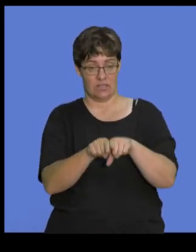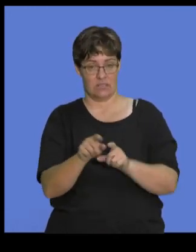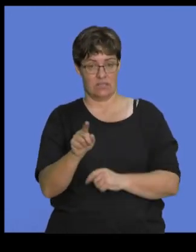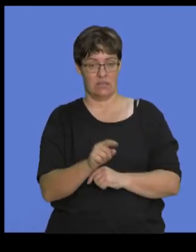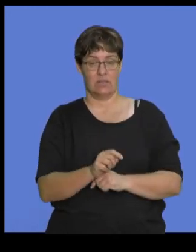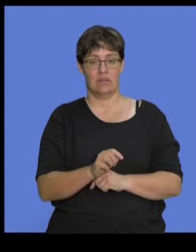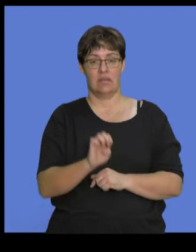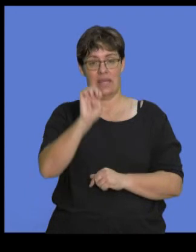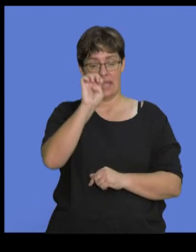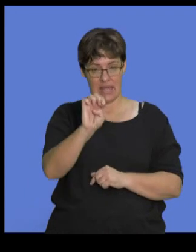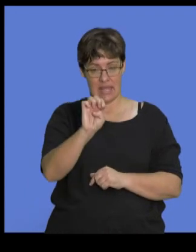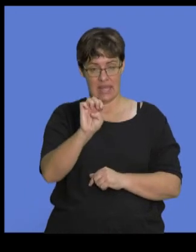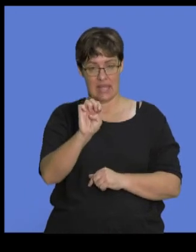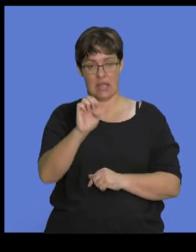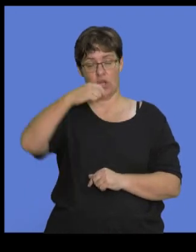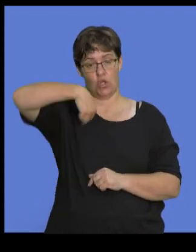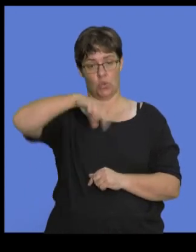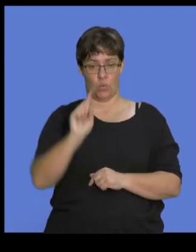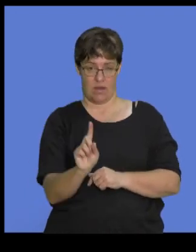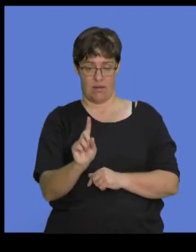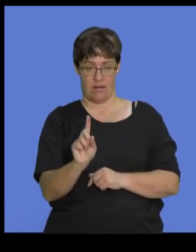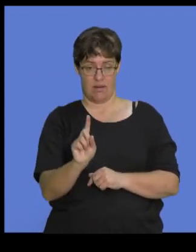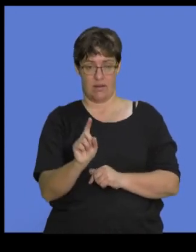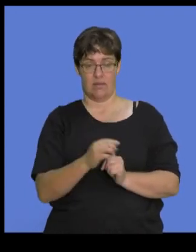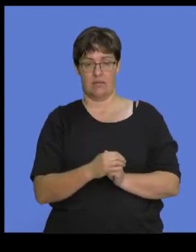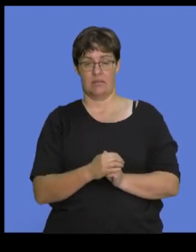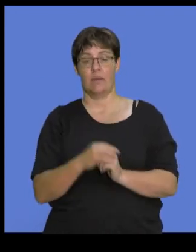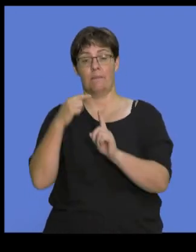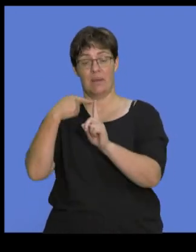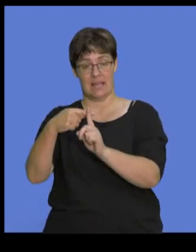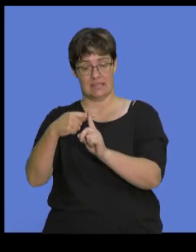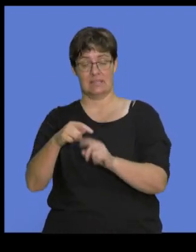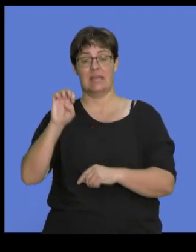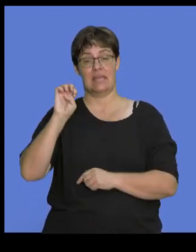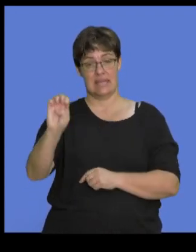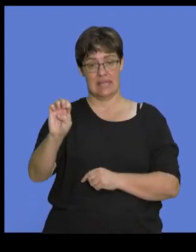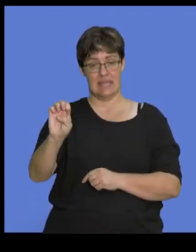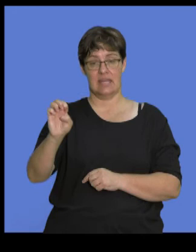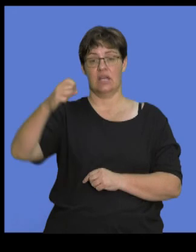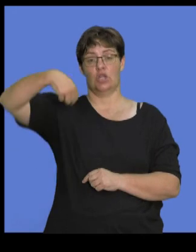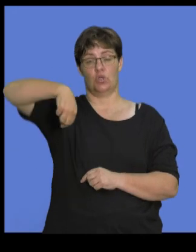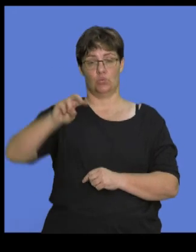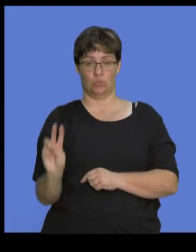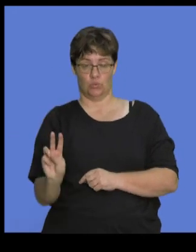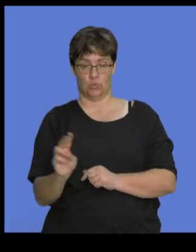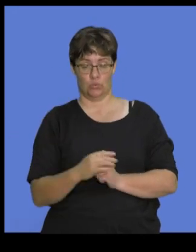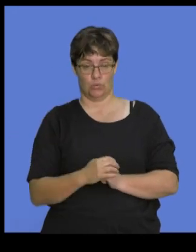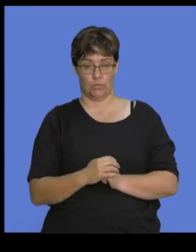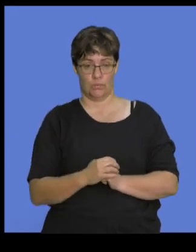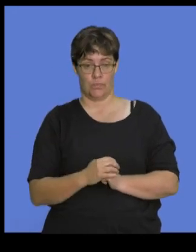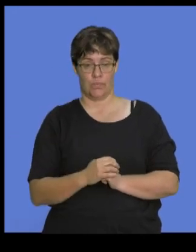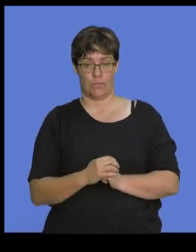is equals to E due to what? Q1, okay, plus E due to